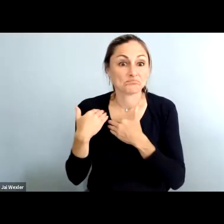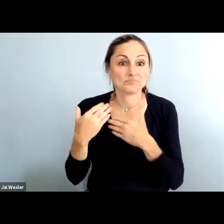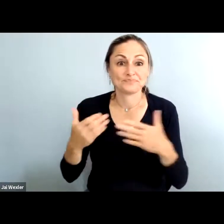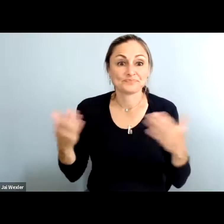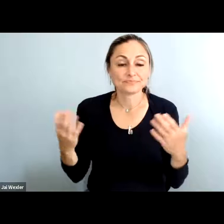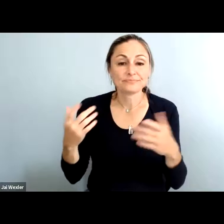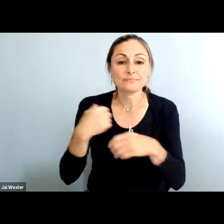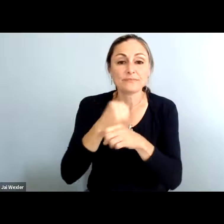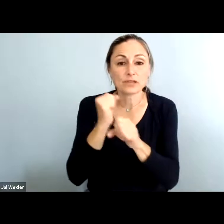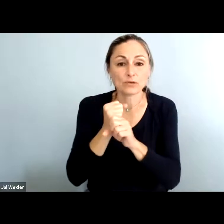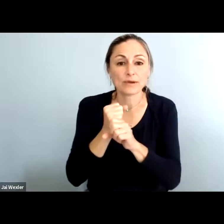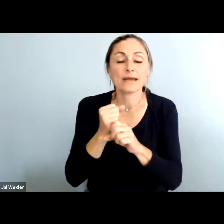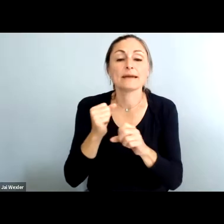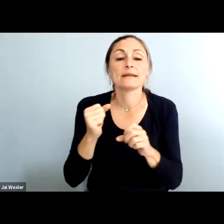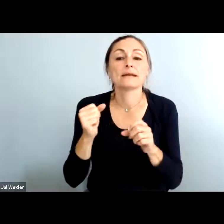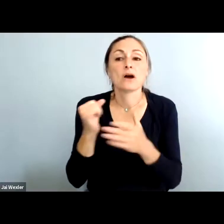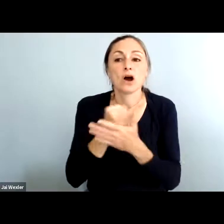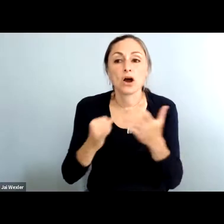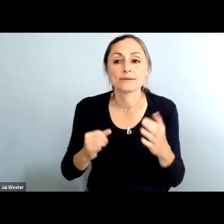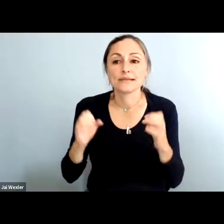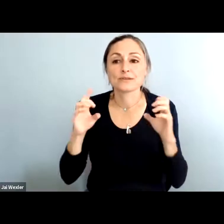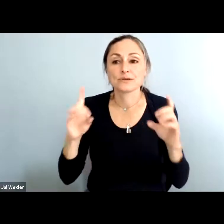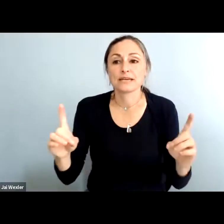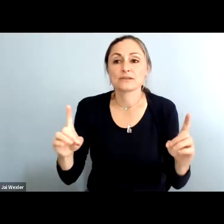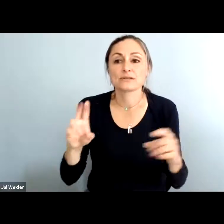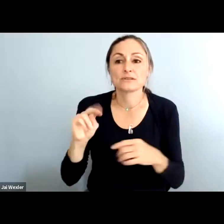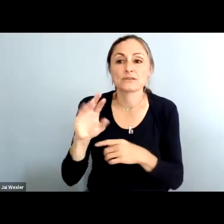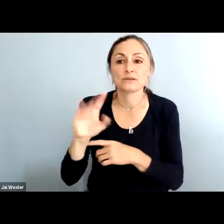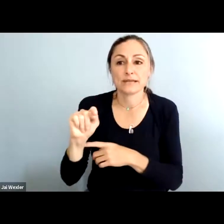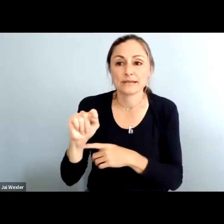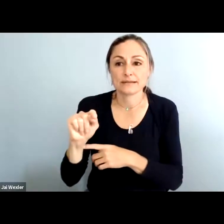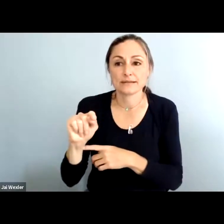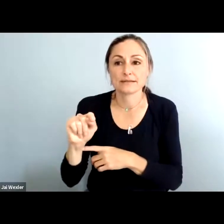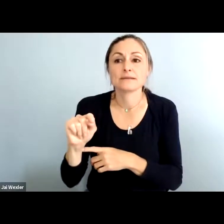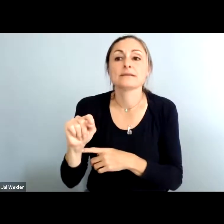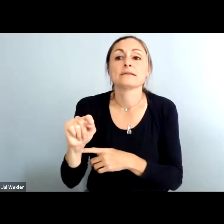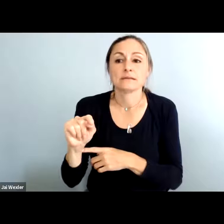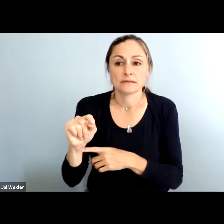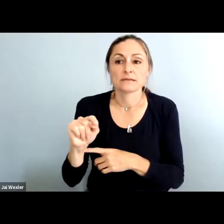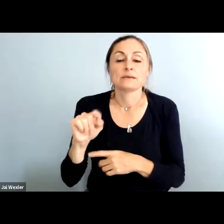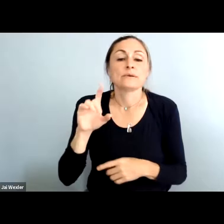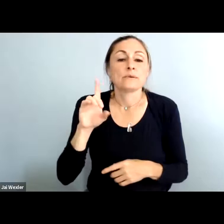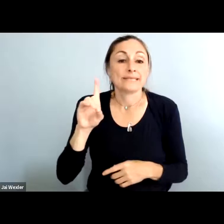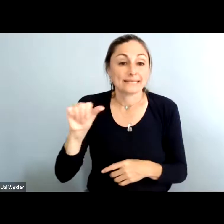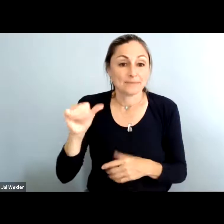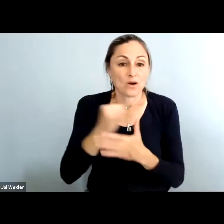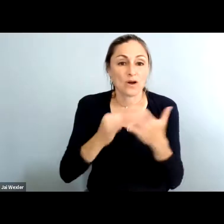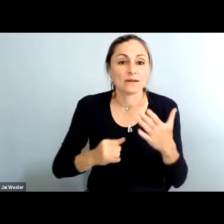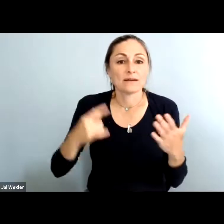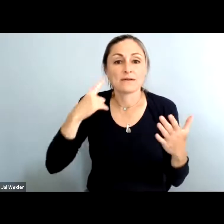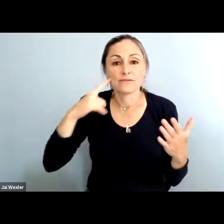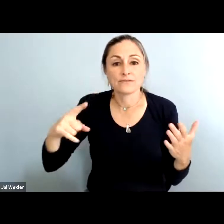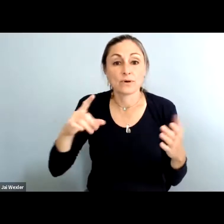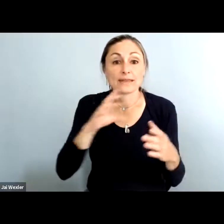an arts education unit with lesson plans on disability art for the age